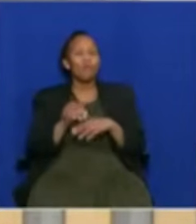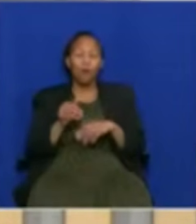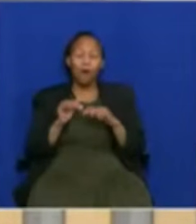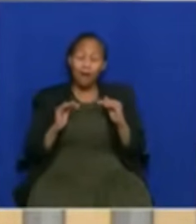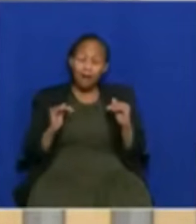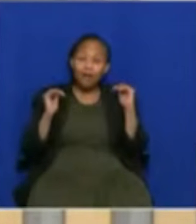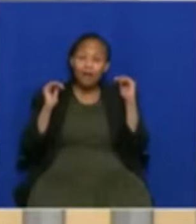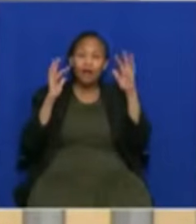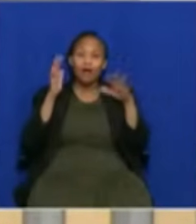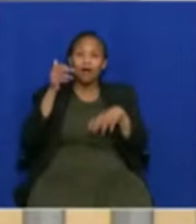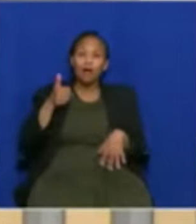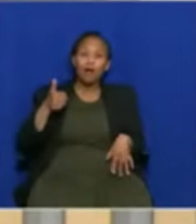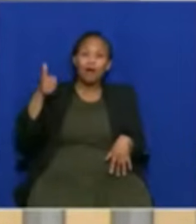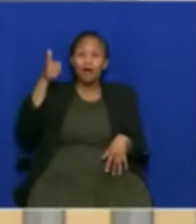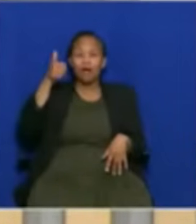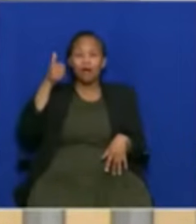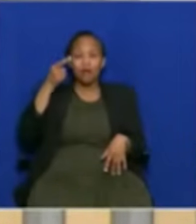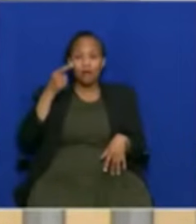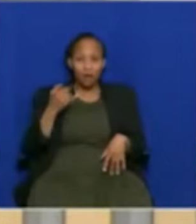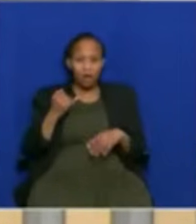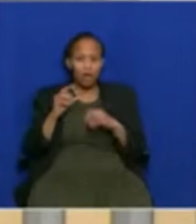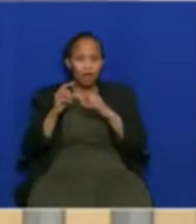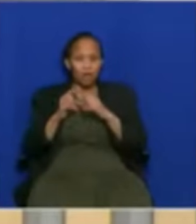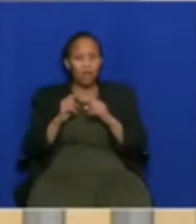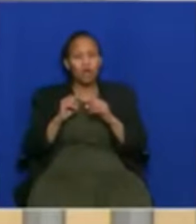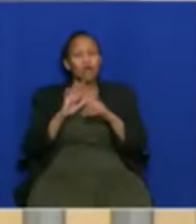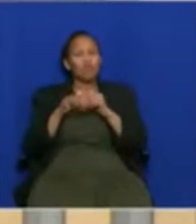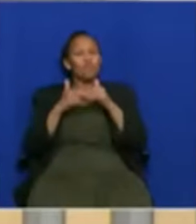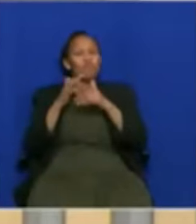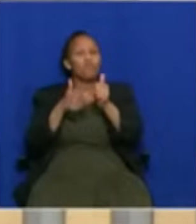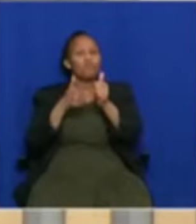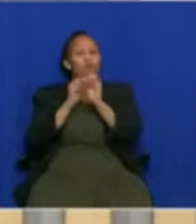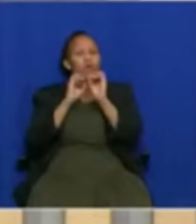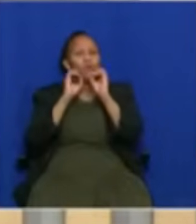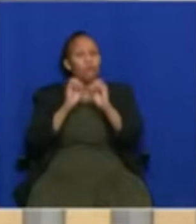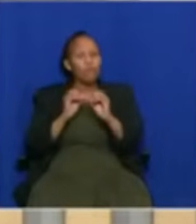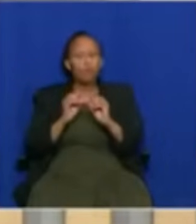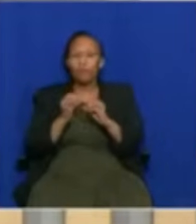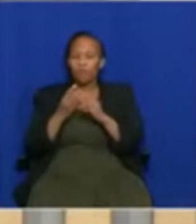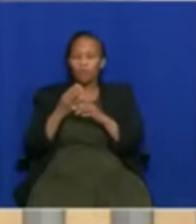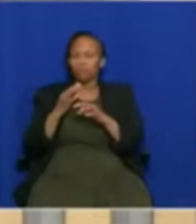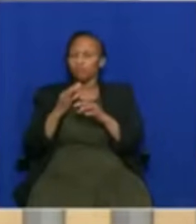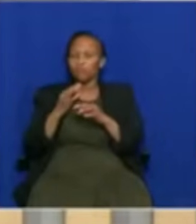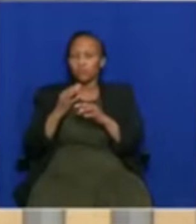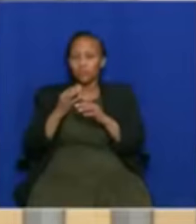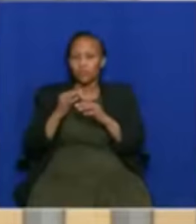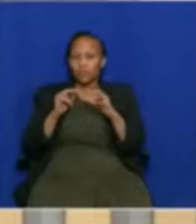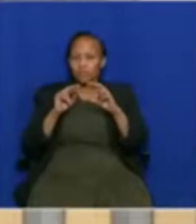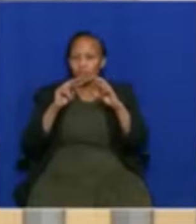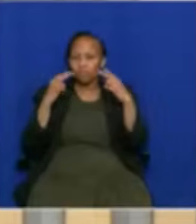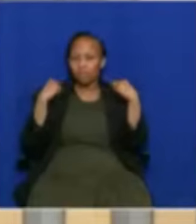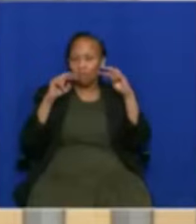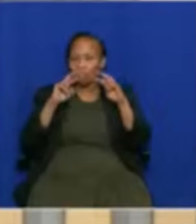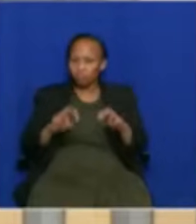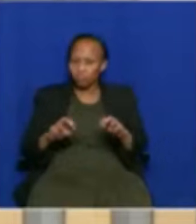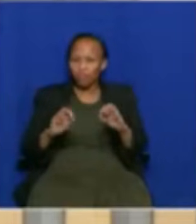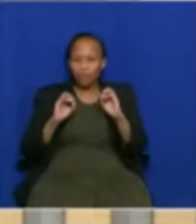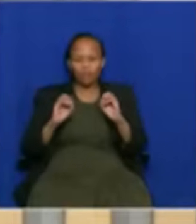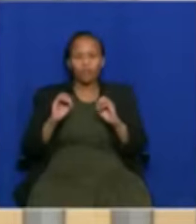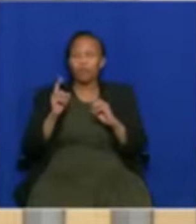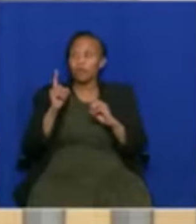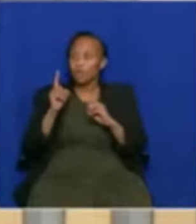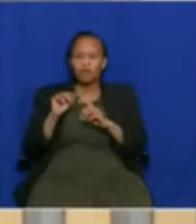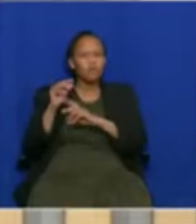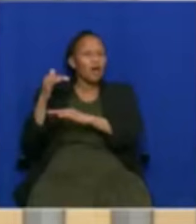manipulating promotional and security vetting to the undue benefit of a civilian person who worked for BMW South Africa before being